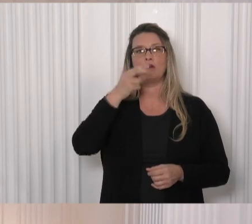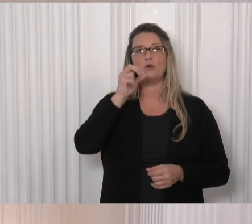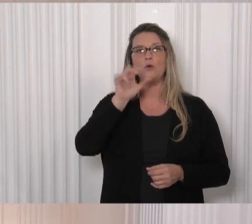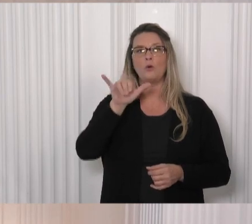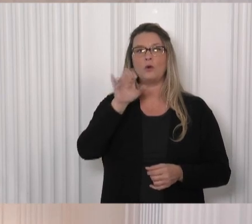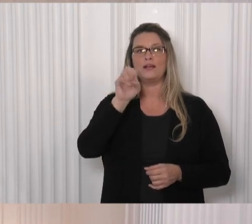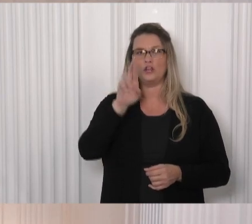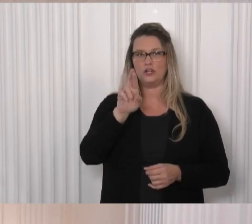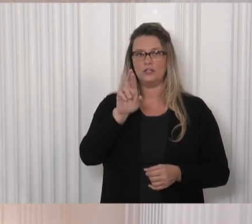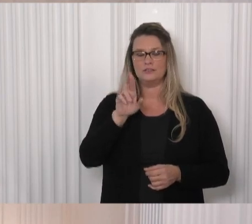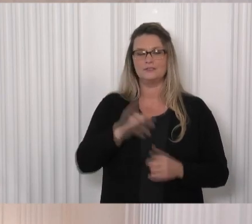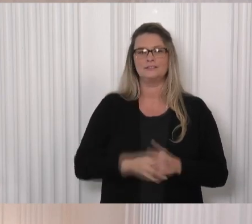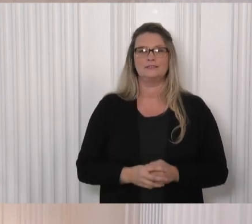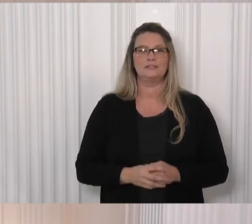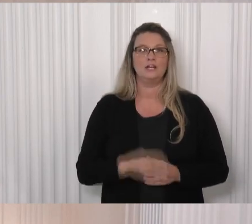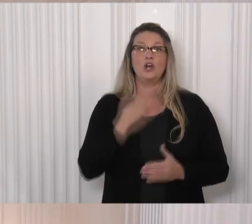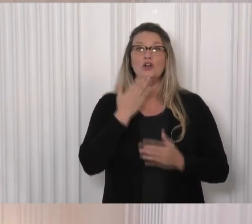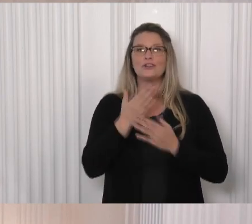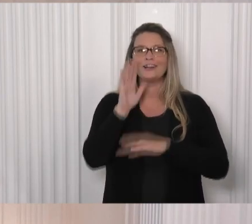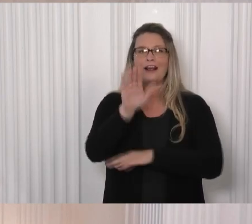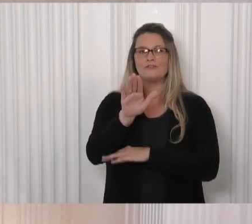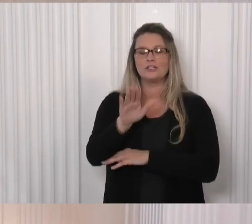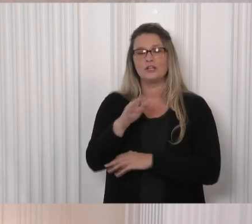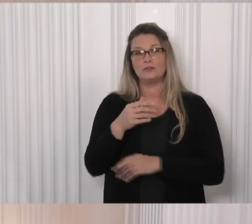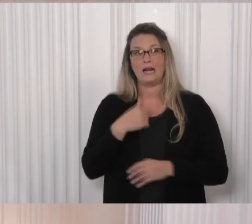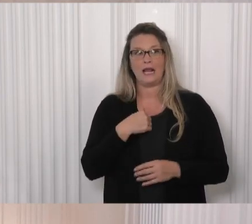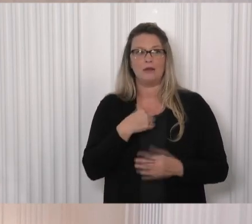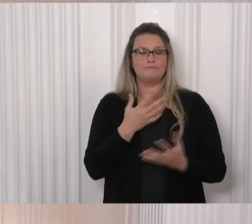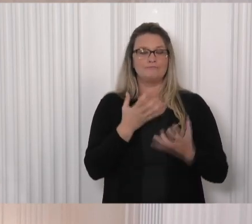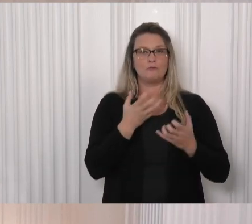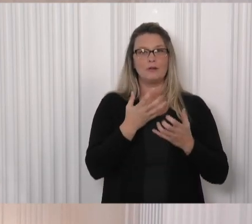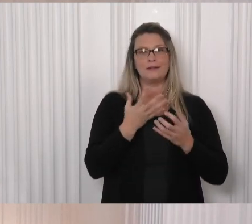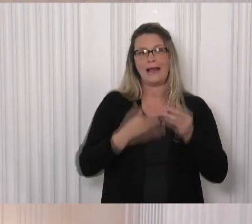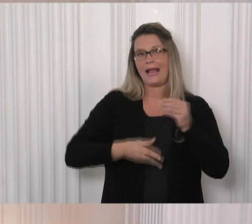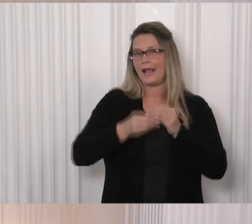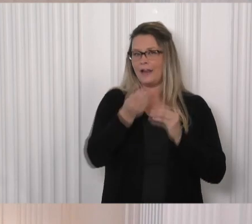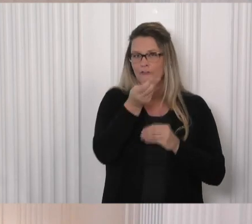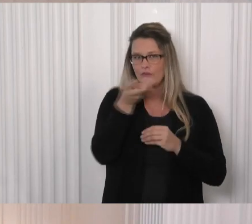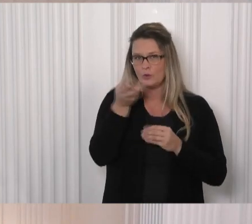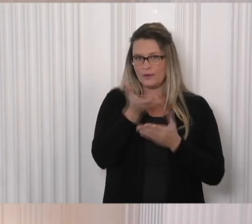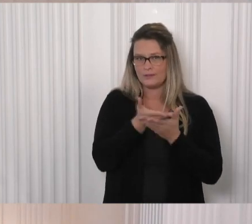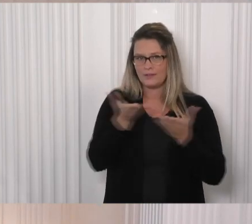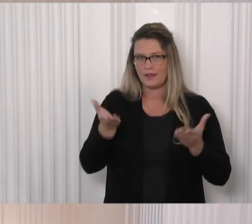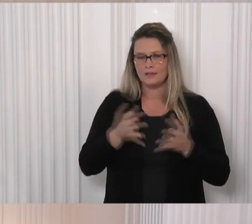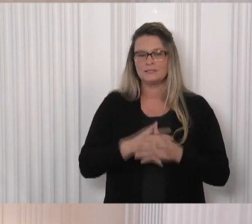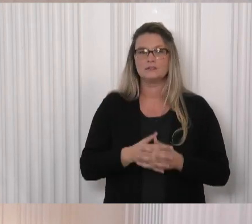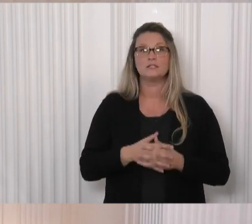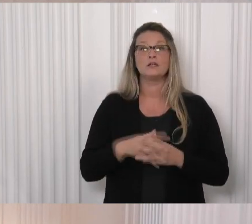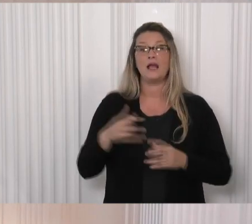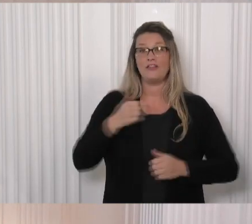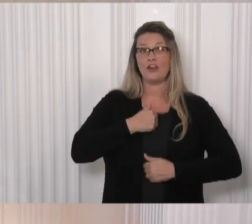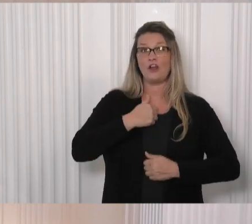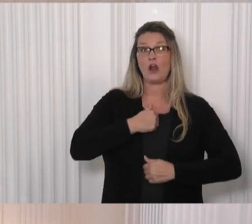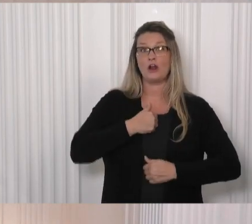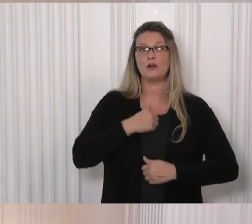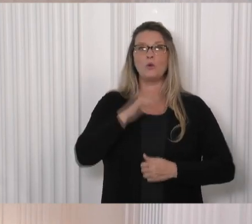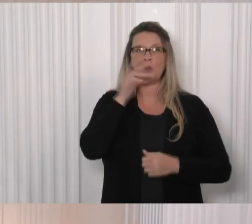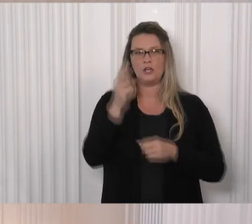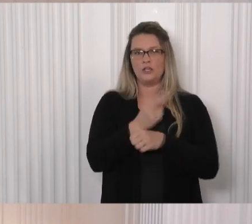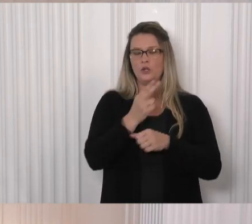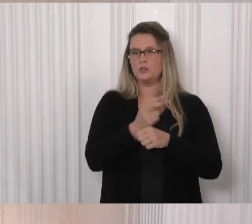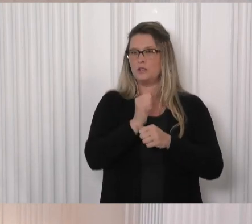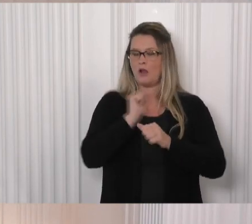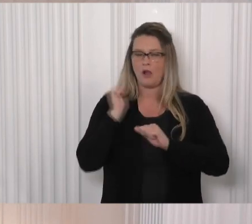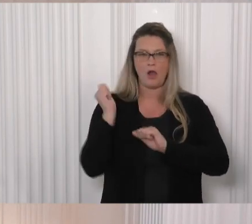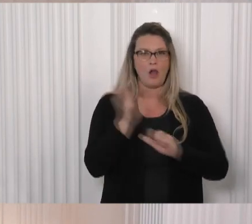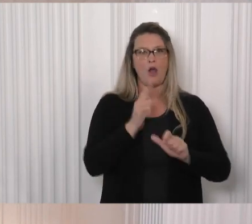afternoon. Just to reinforce a couple things that the governor's directed the Guard to do. The governor's directed the Guard to use all of its assets available to